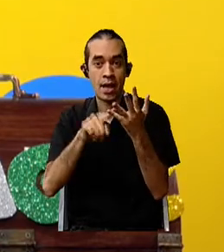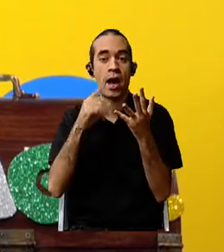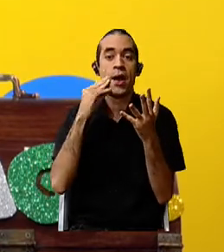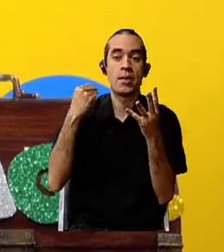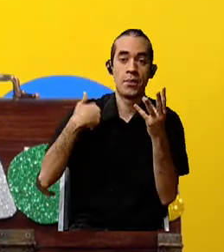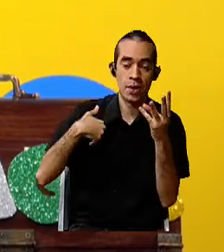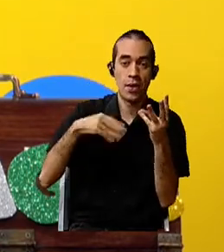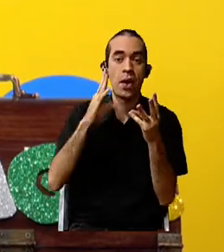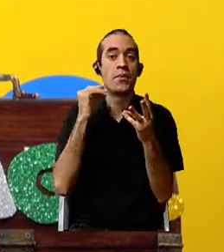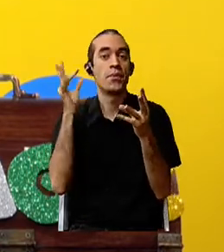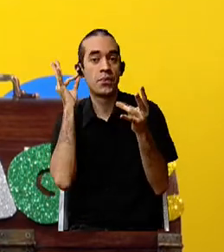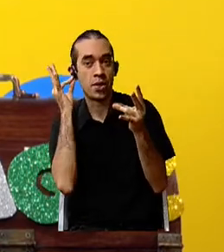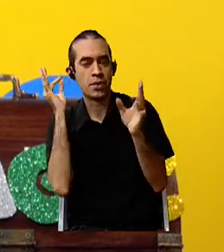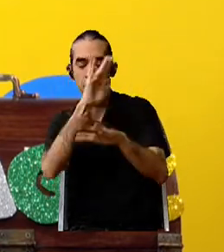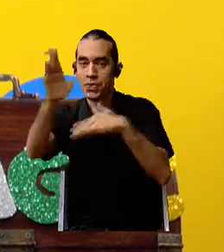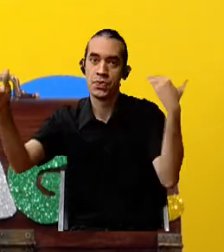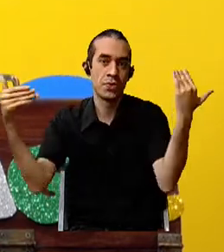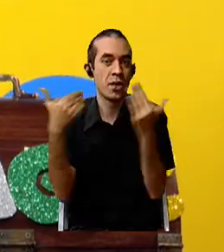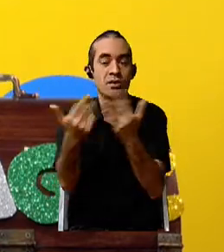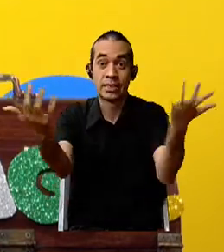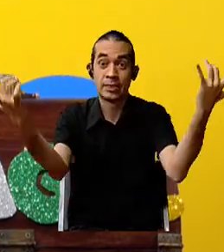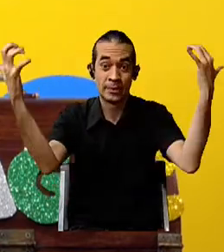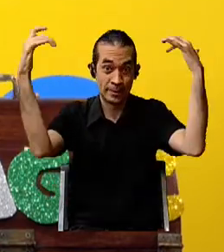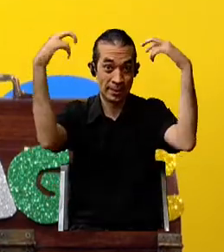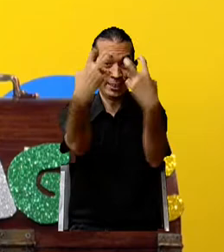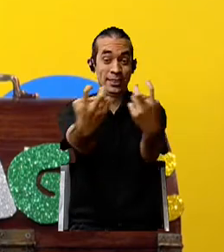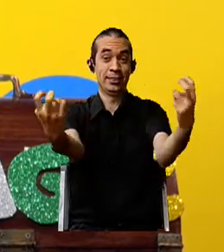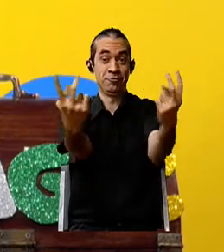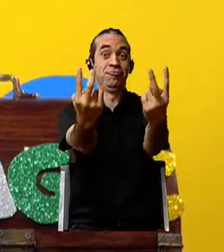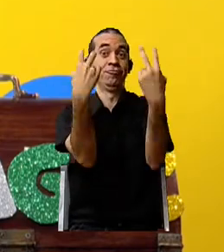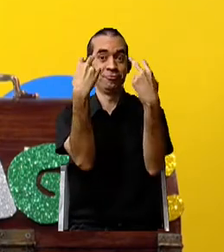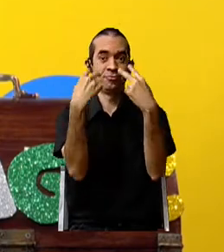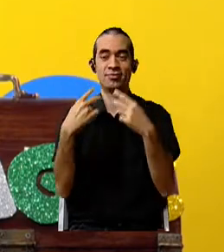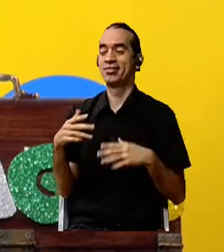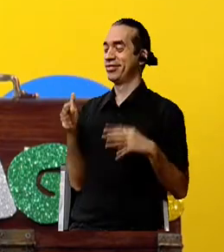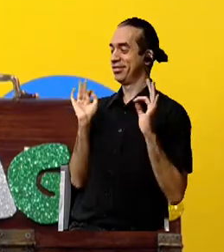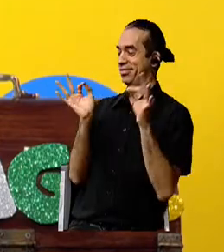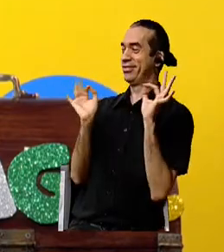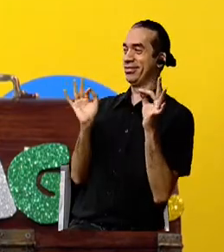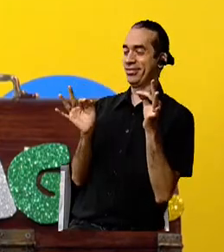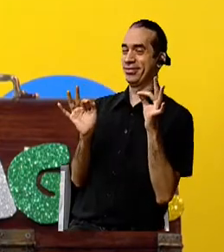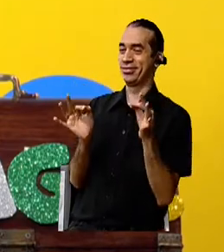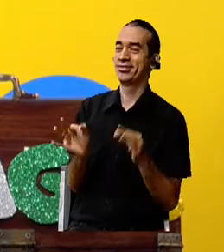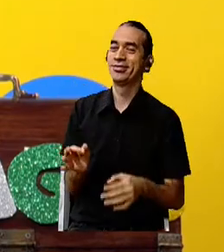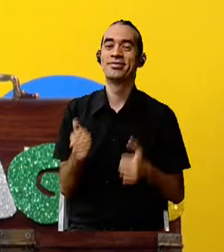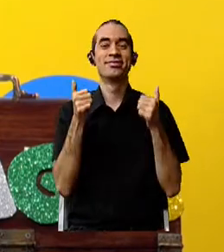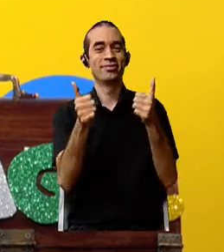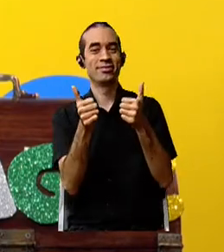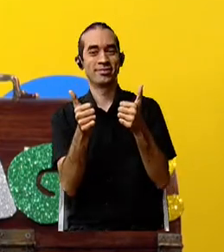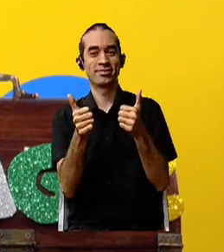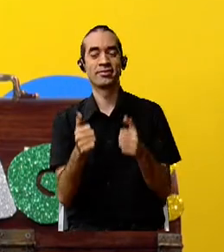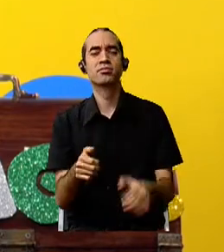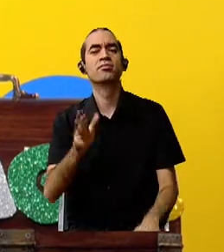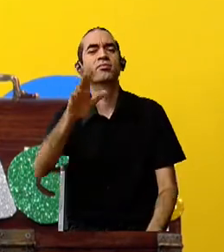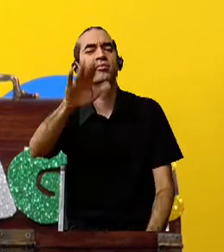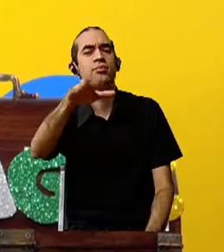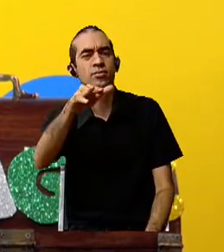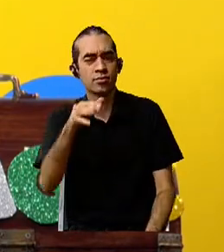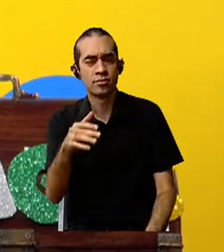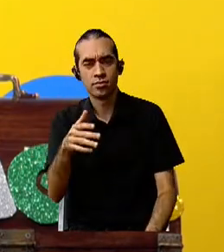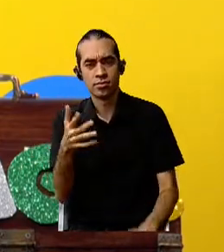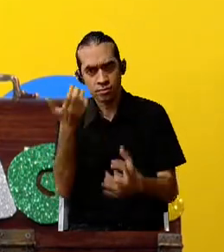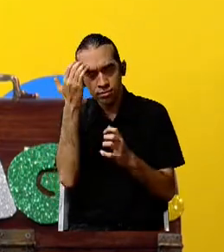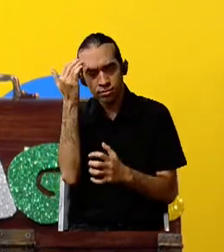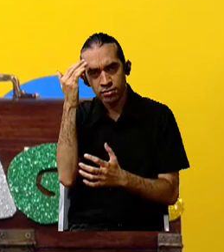grandfathers, grandmothers, everybody please come and join us. Very good, Chuli. Okay, Chuli, do you want to